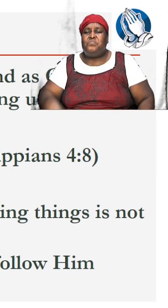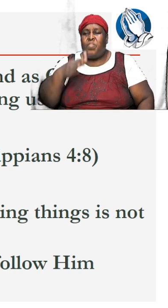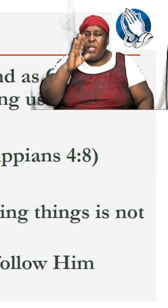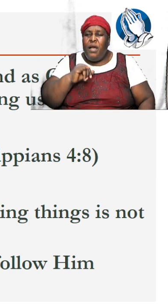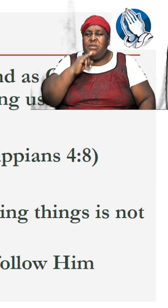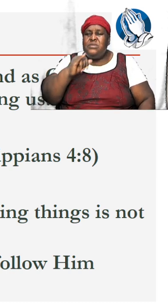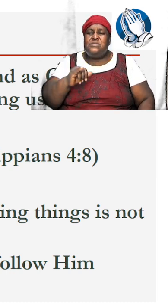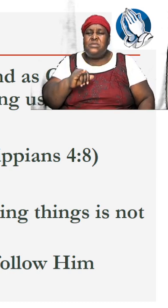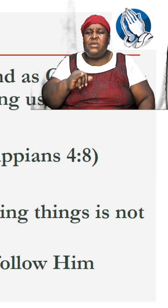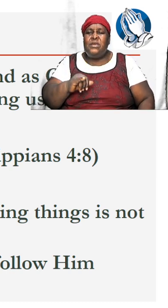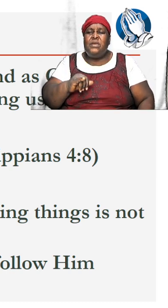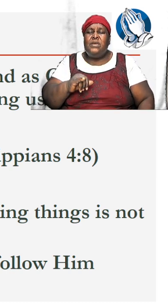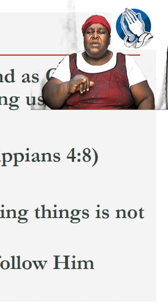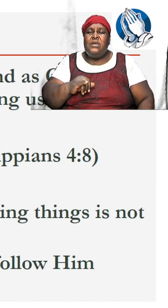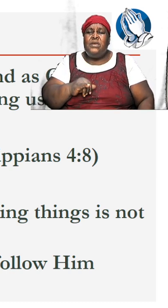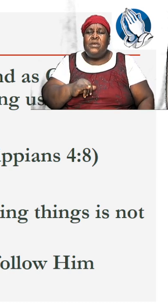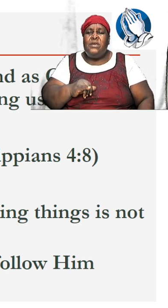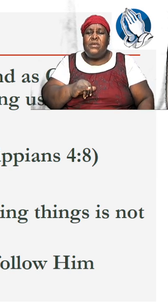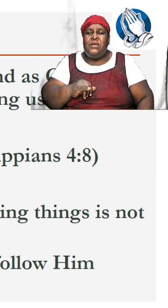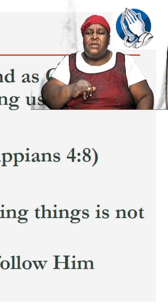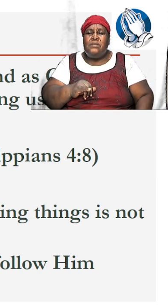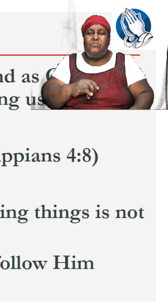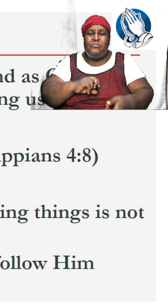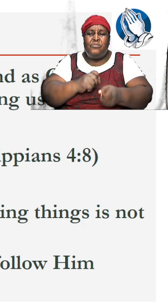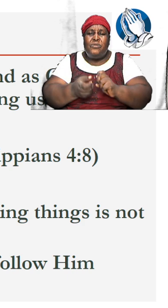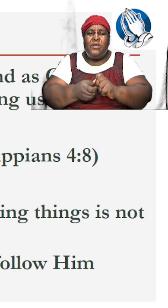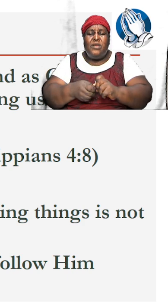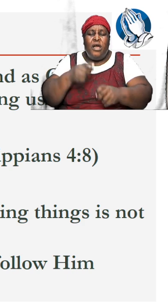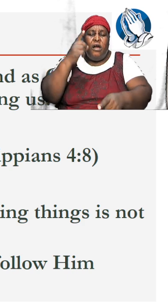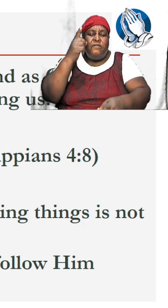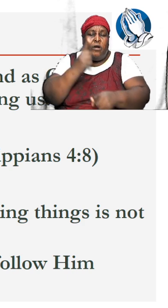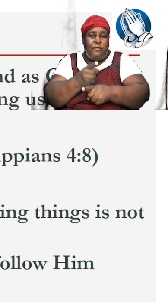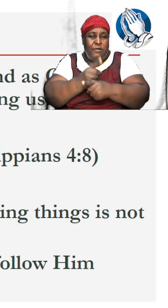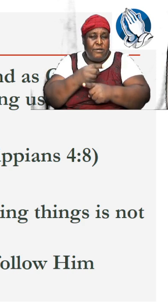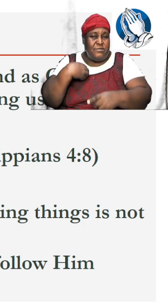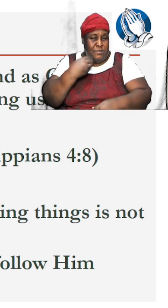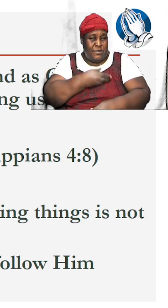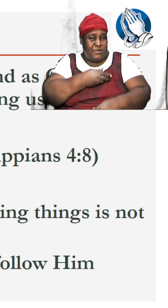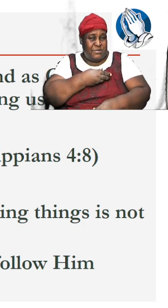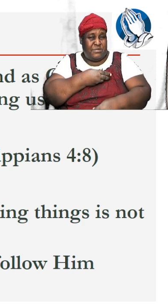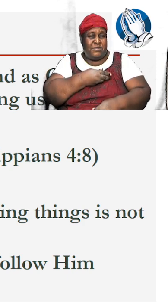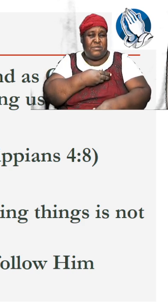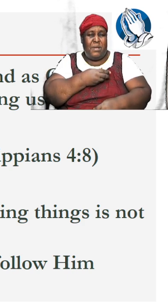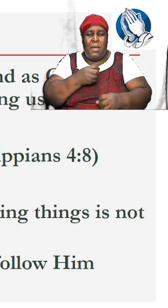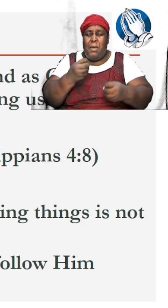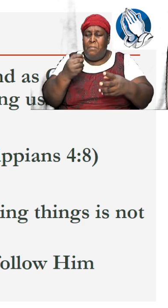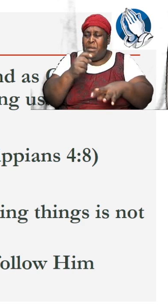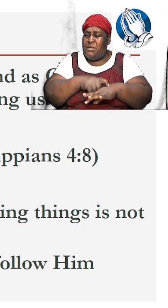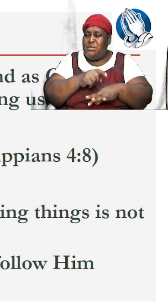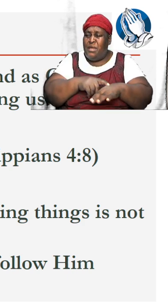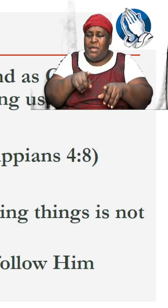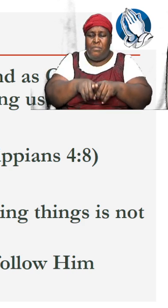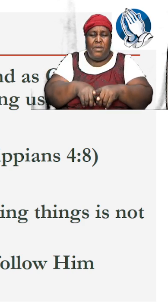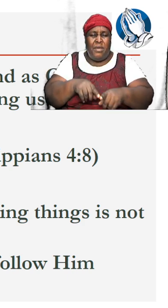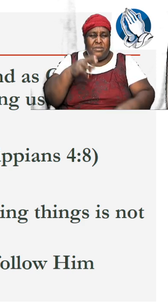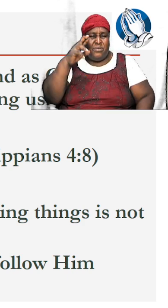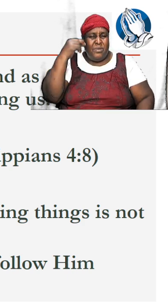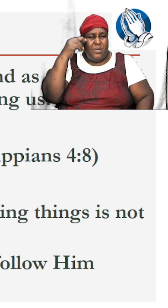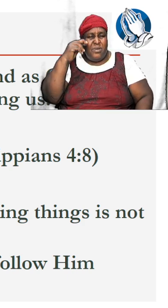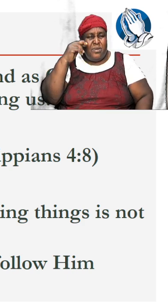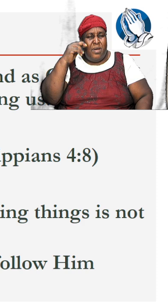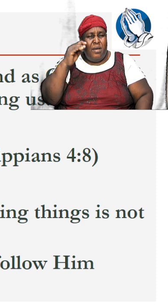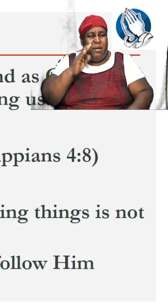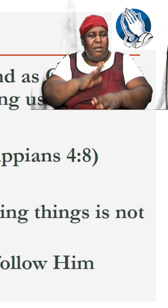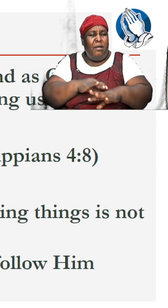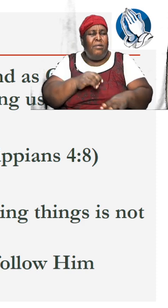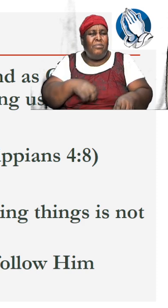process of correcting us at times. Many times as we realize that as we go along our way, we tend